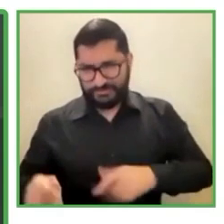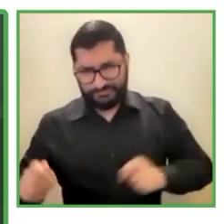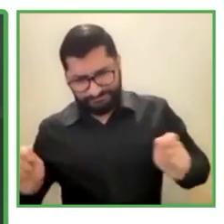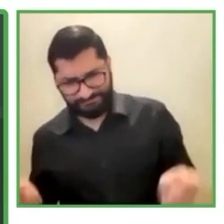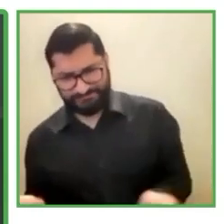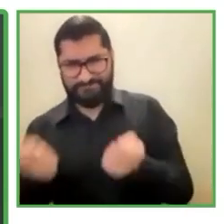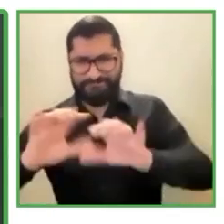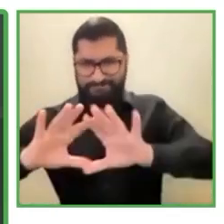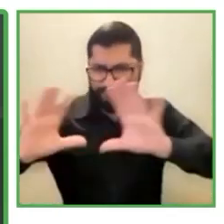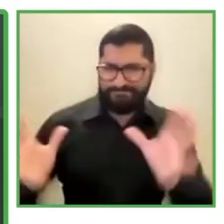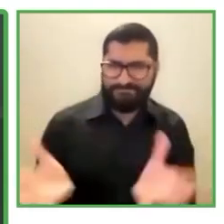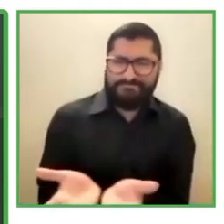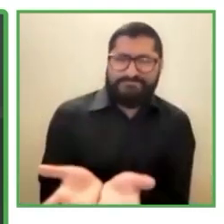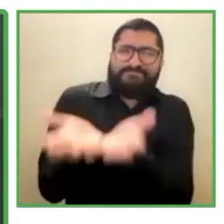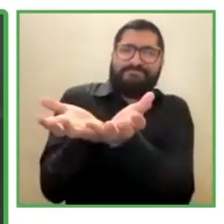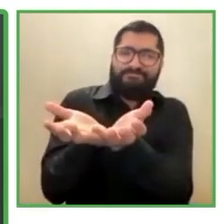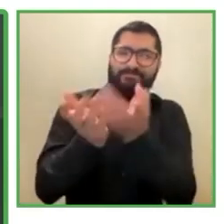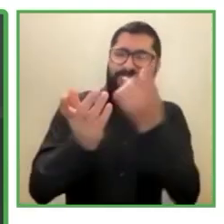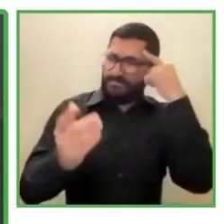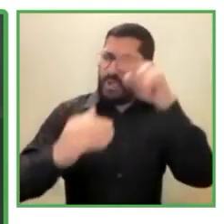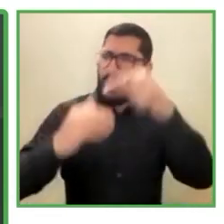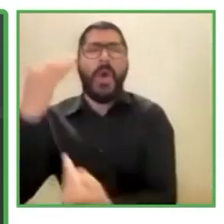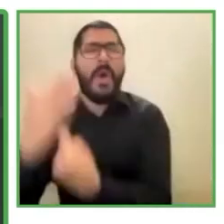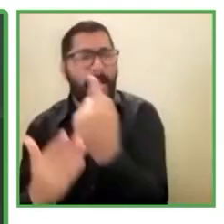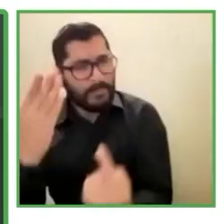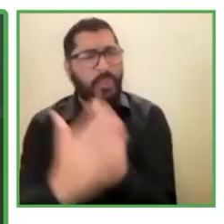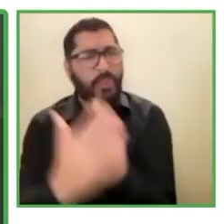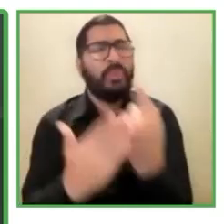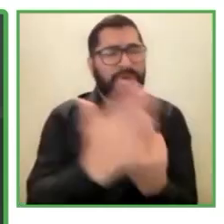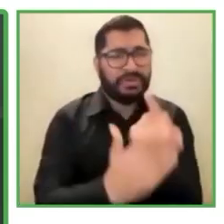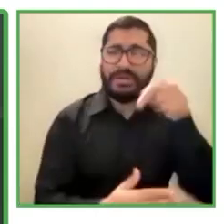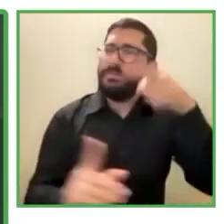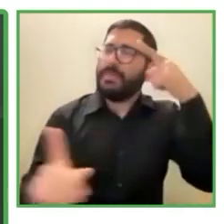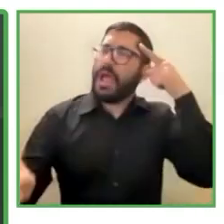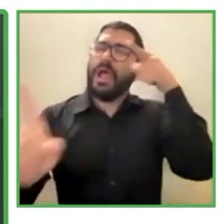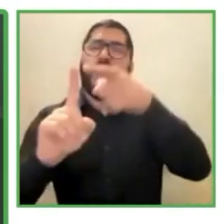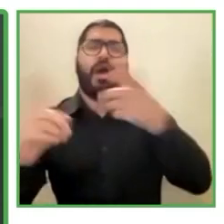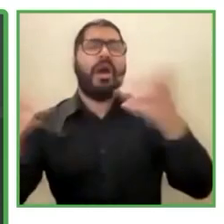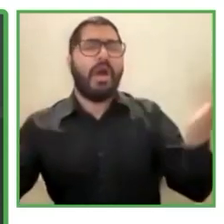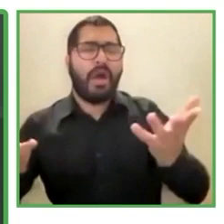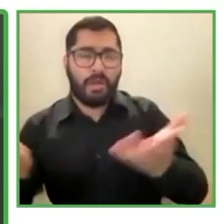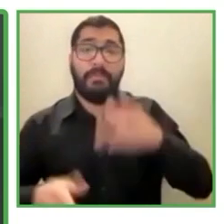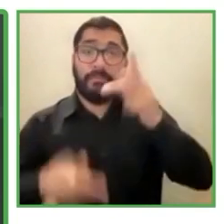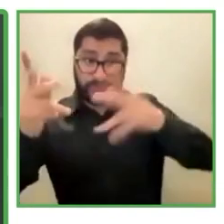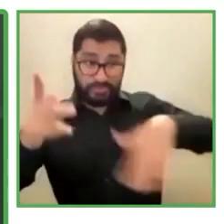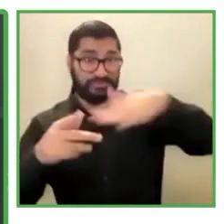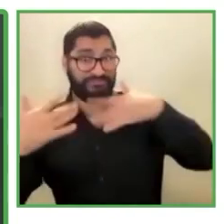us a chance, and this chance, it has to do